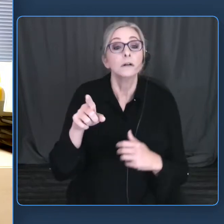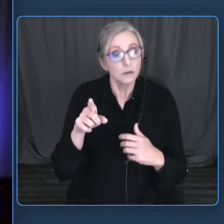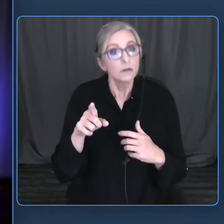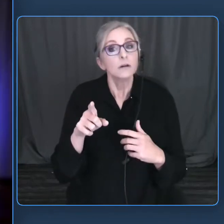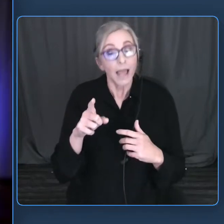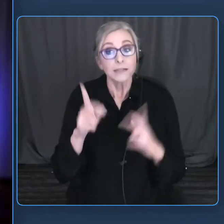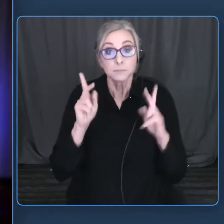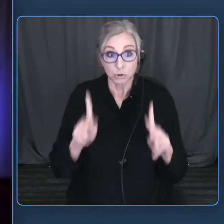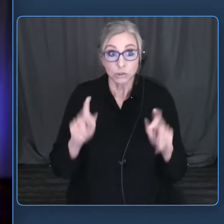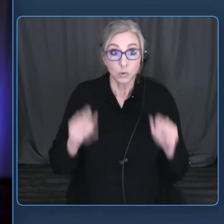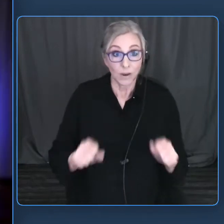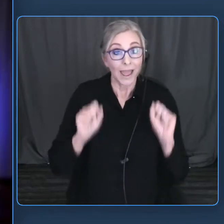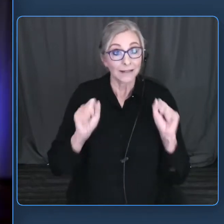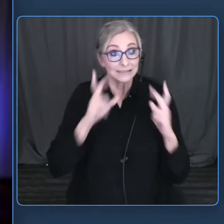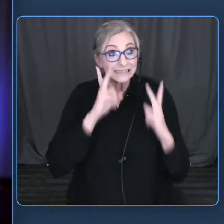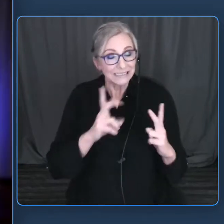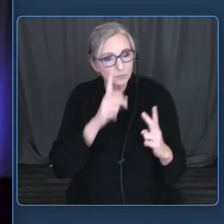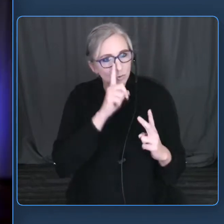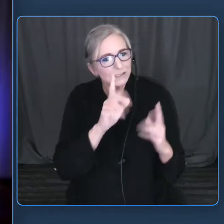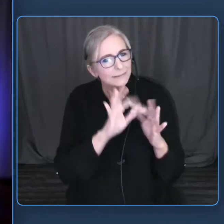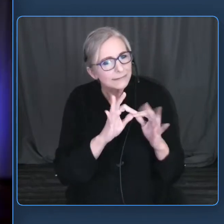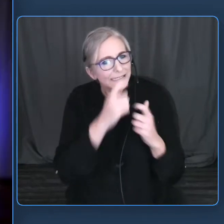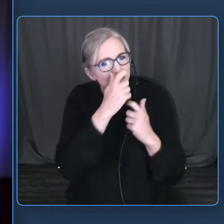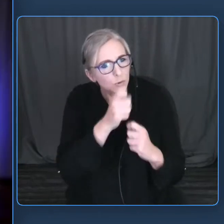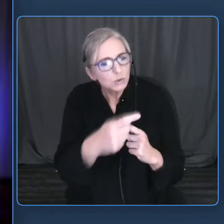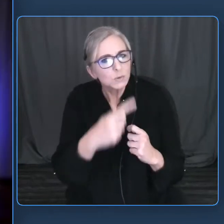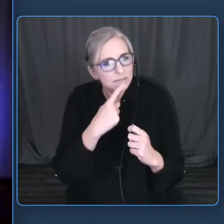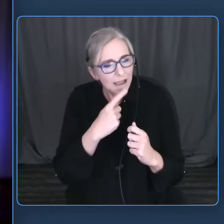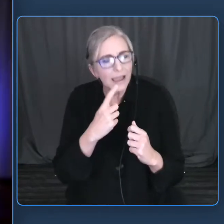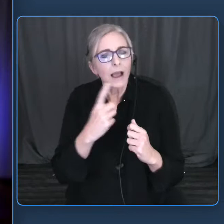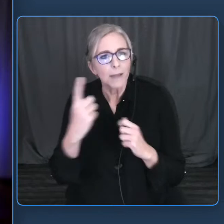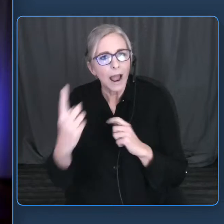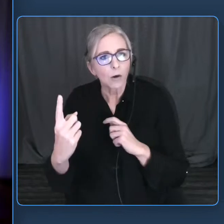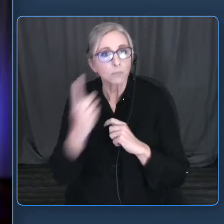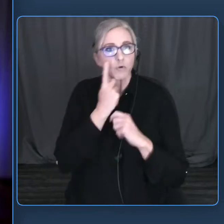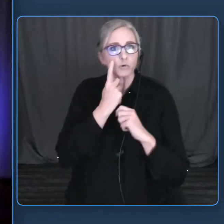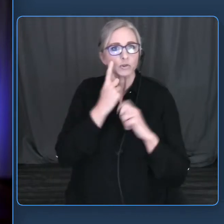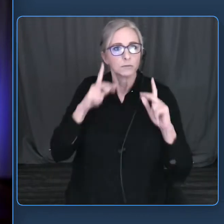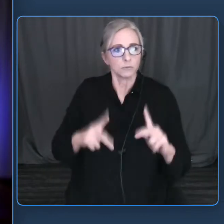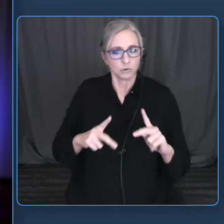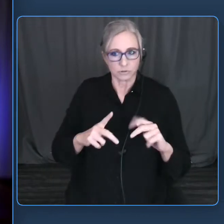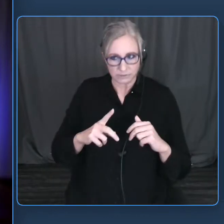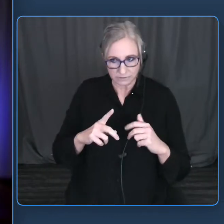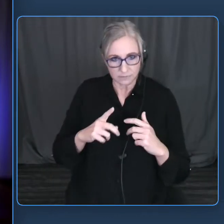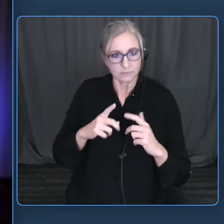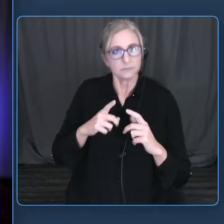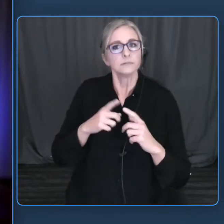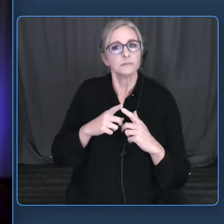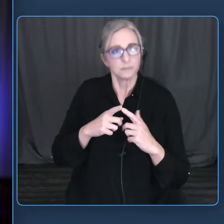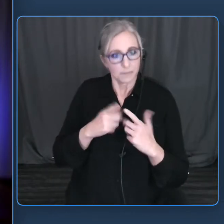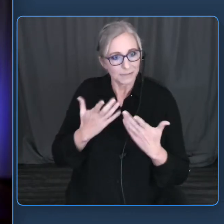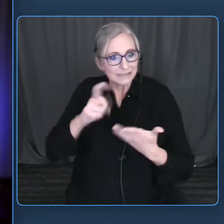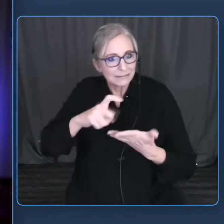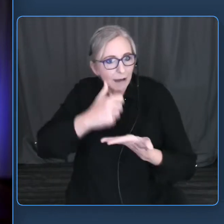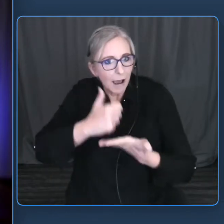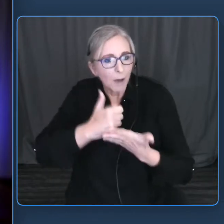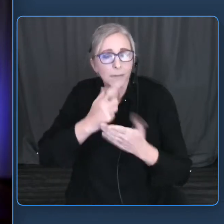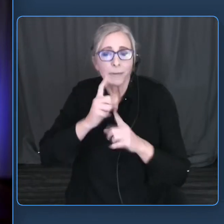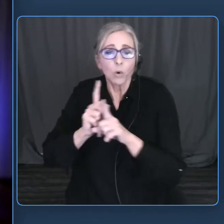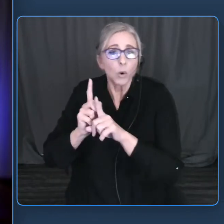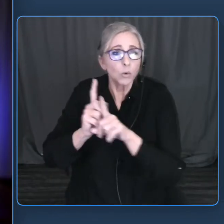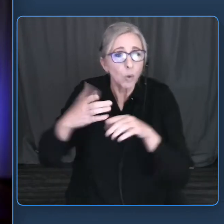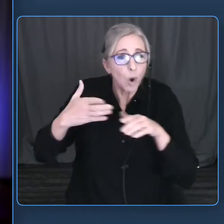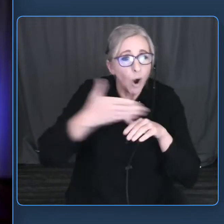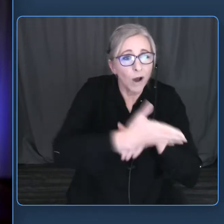a sighted person, it's interesting what you said about approaching a person that may need some help crossing a